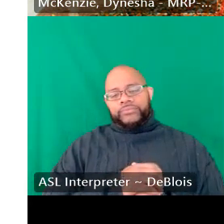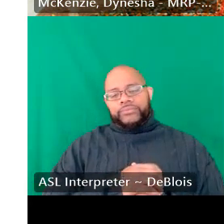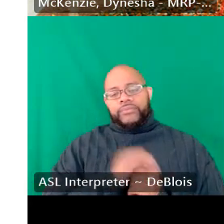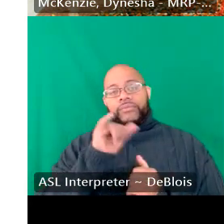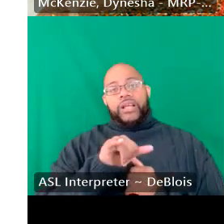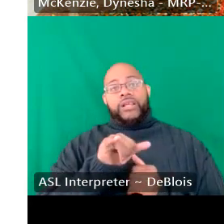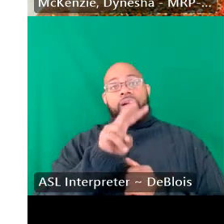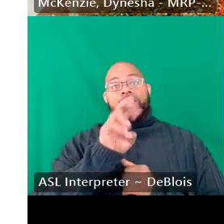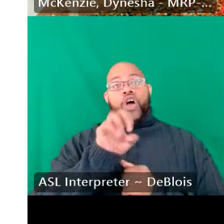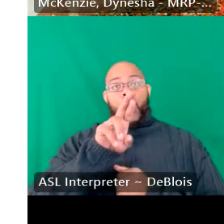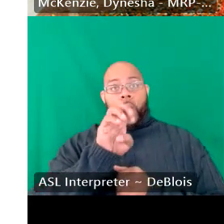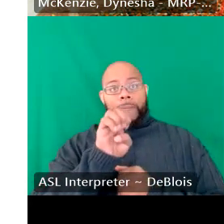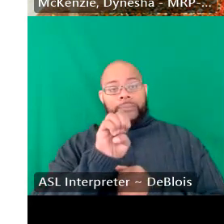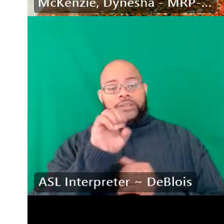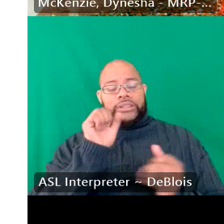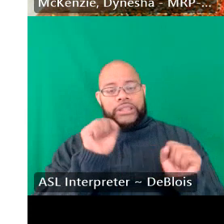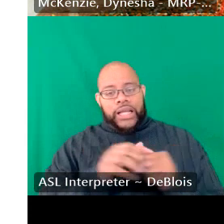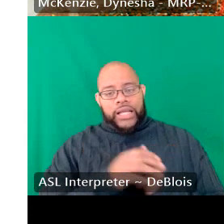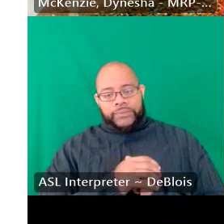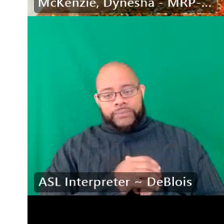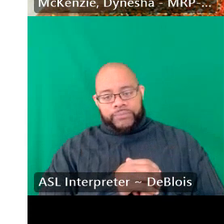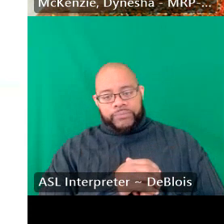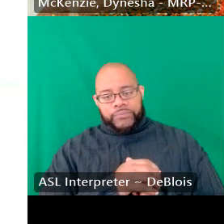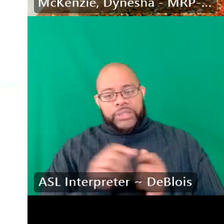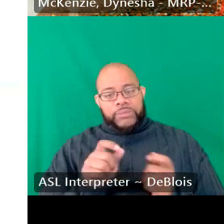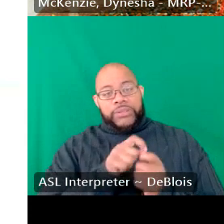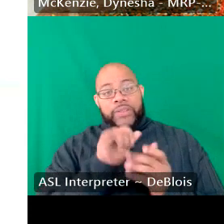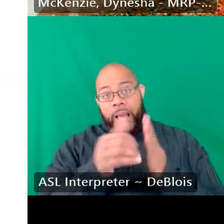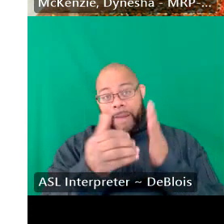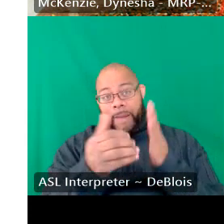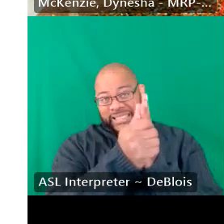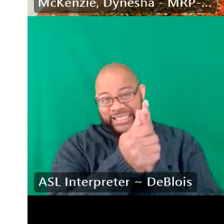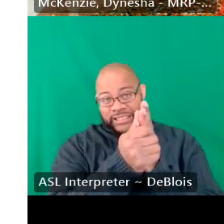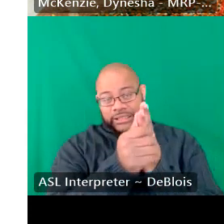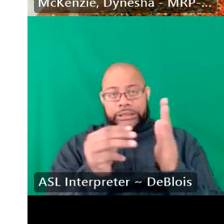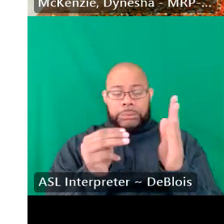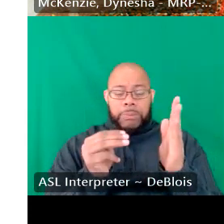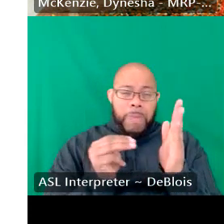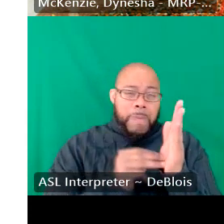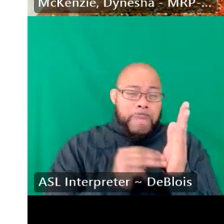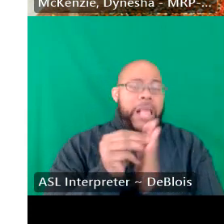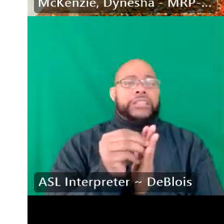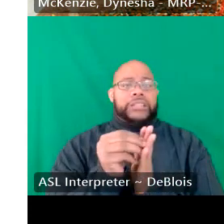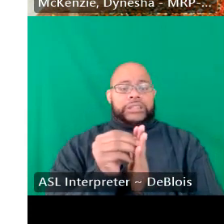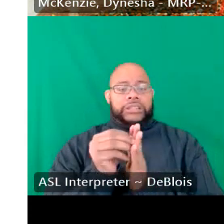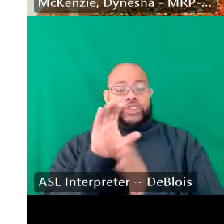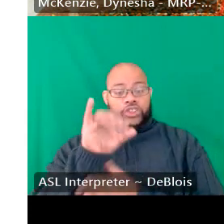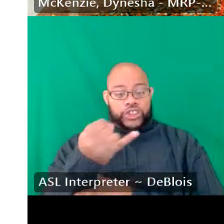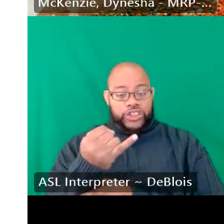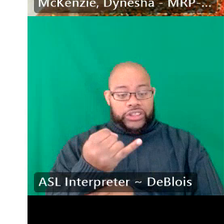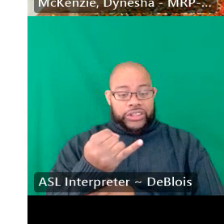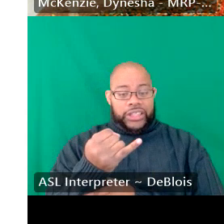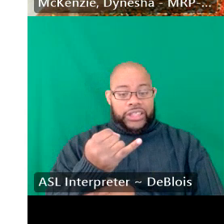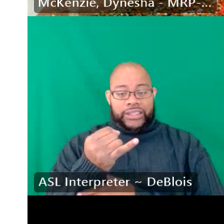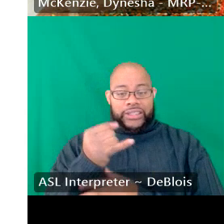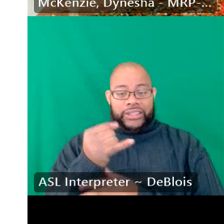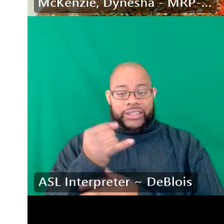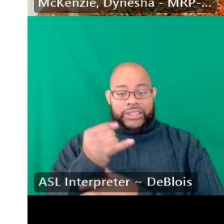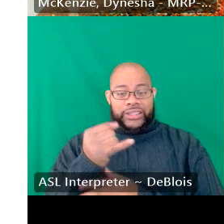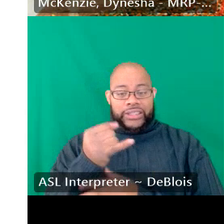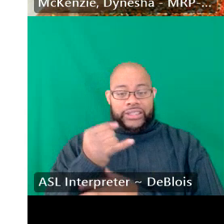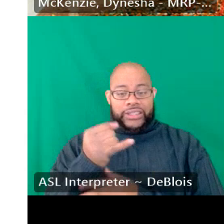volumes can be in, particularly the appendix, it's in millions, right? And your CJs are down to the